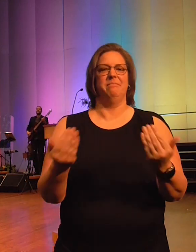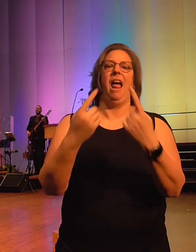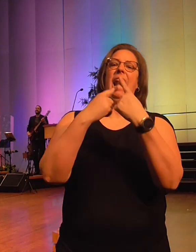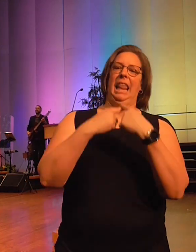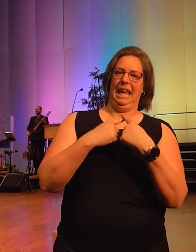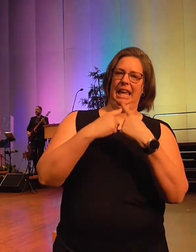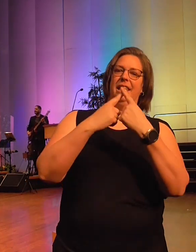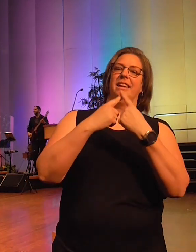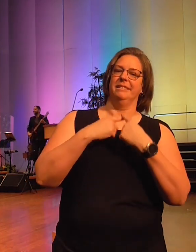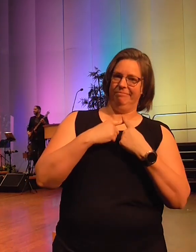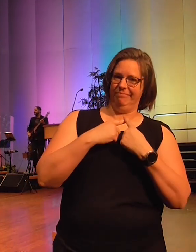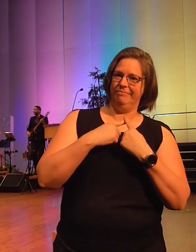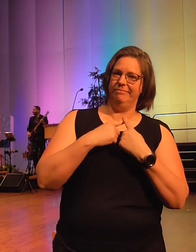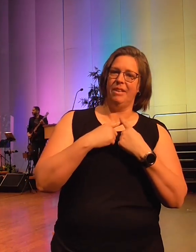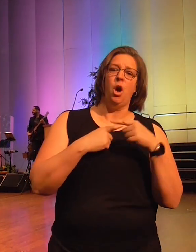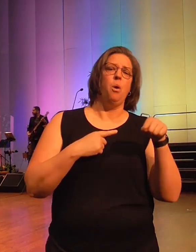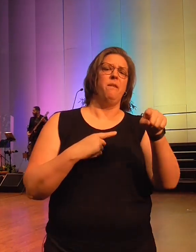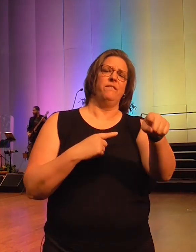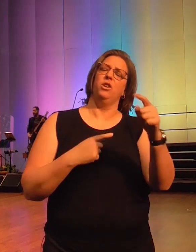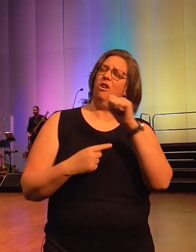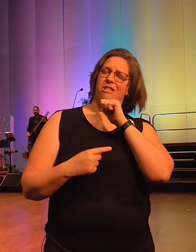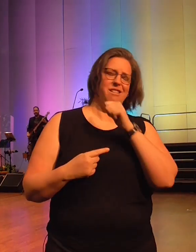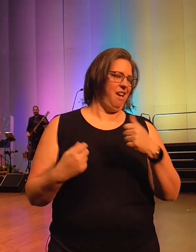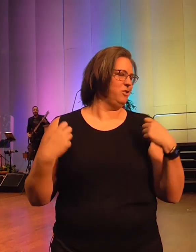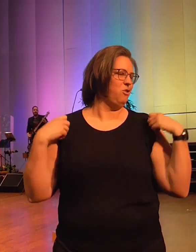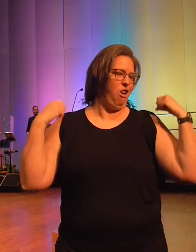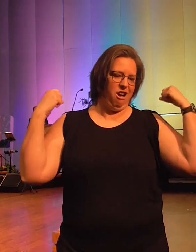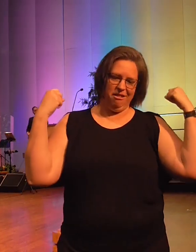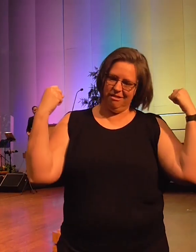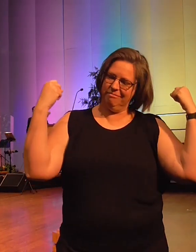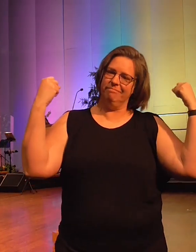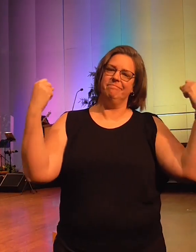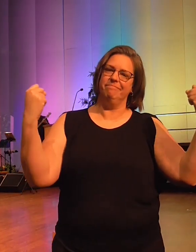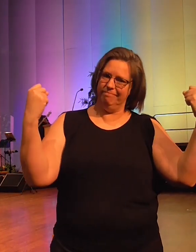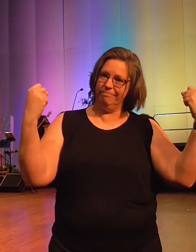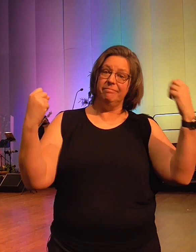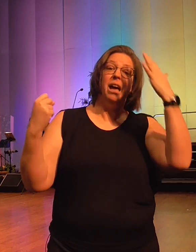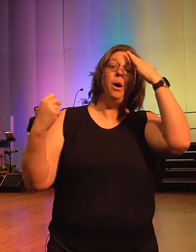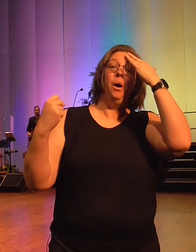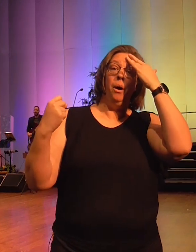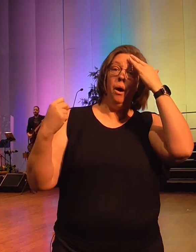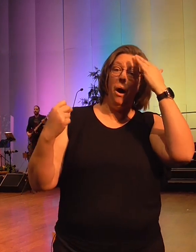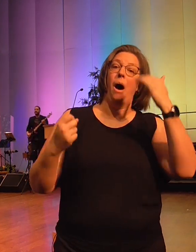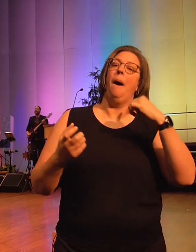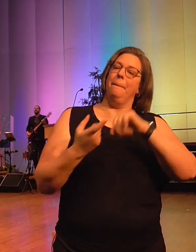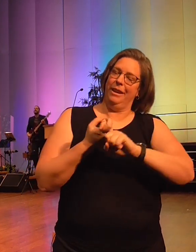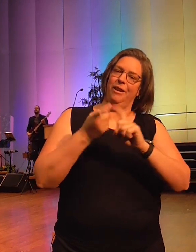me when you're not strong, and I'll be your